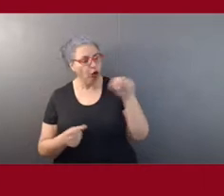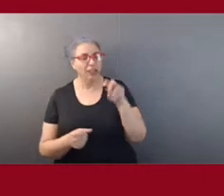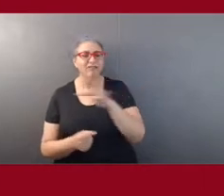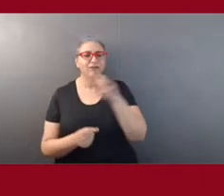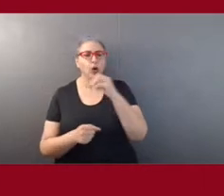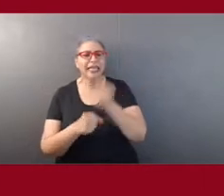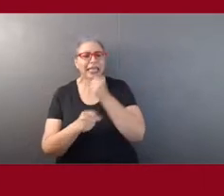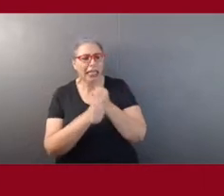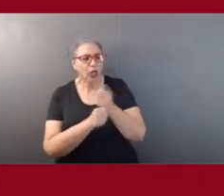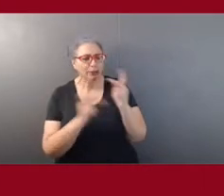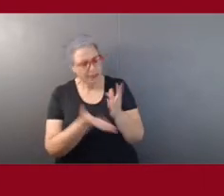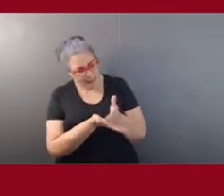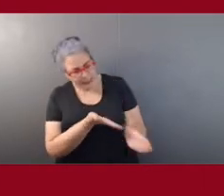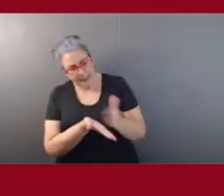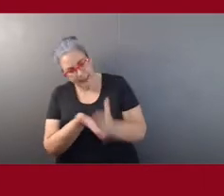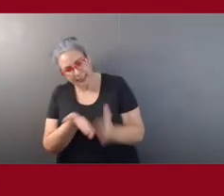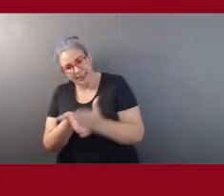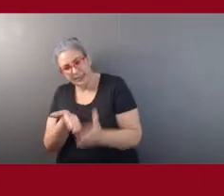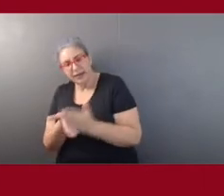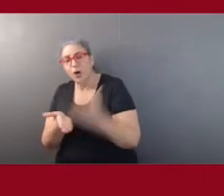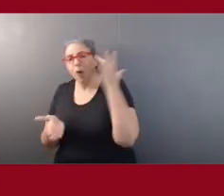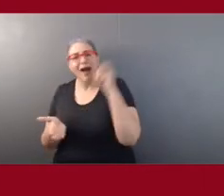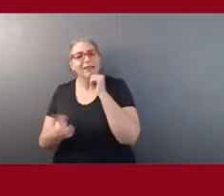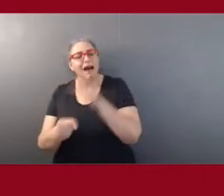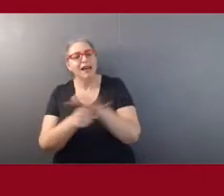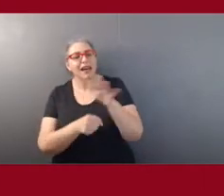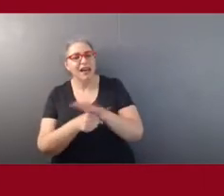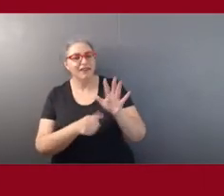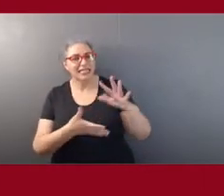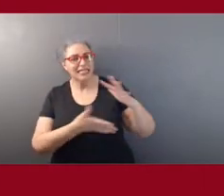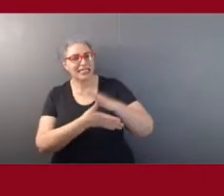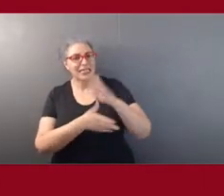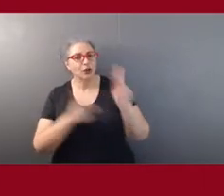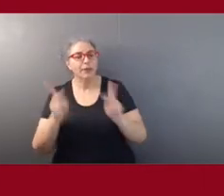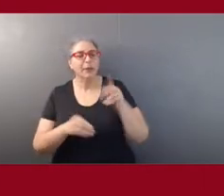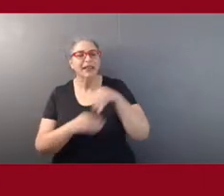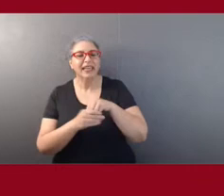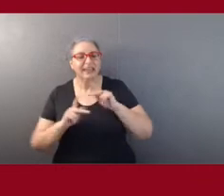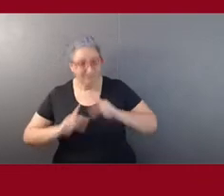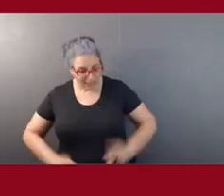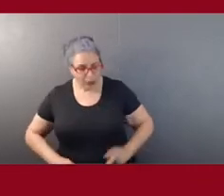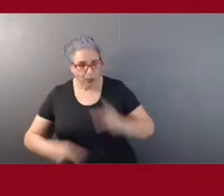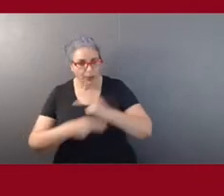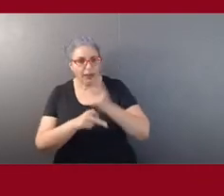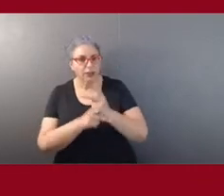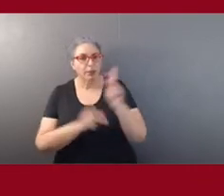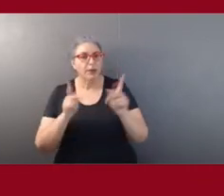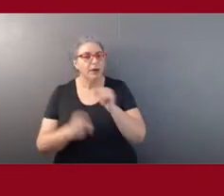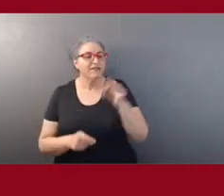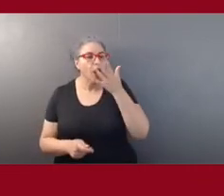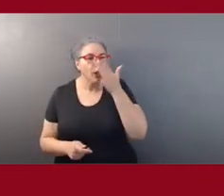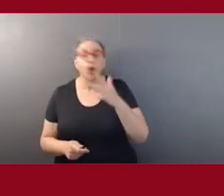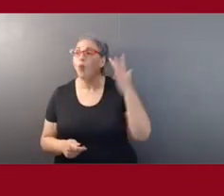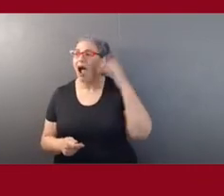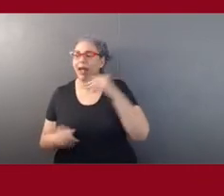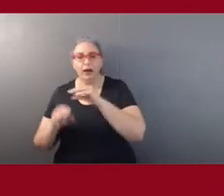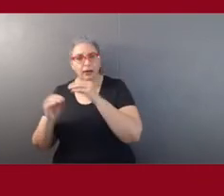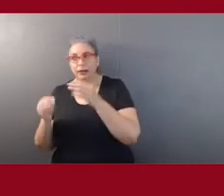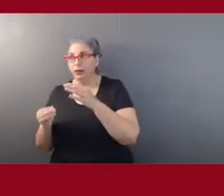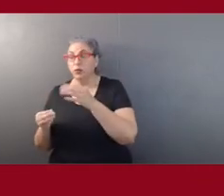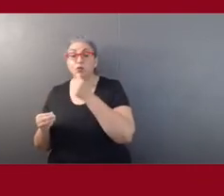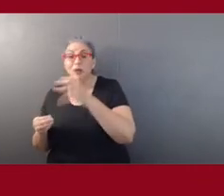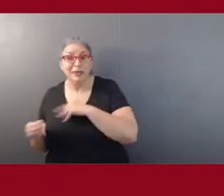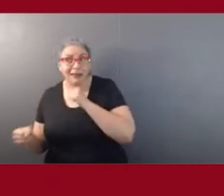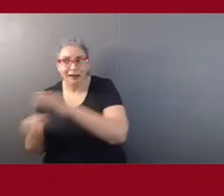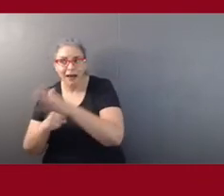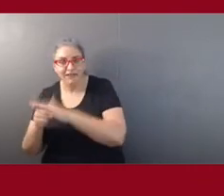there enough senior people in physical production that are people of color? Why are women still missing from very senior roles? I